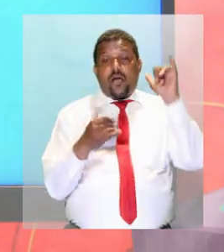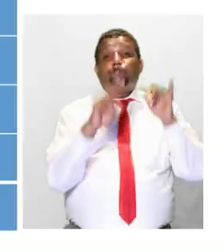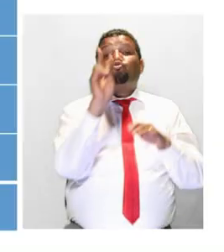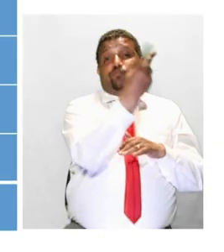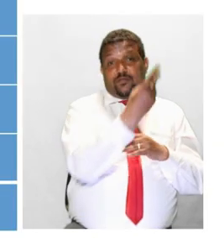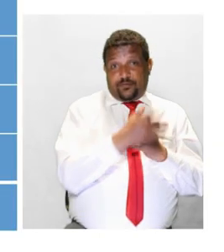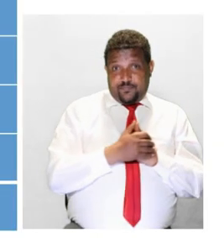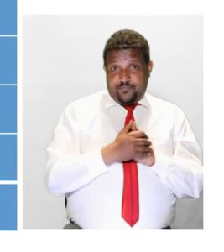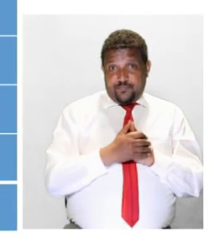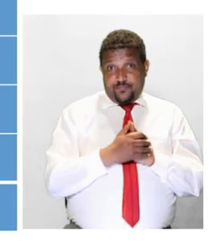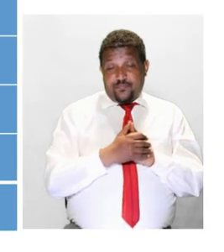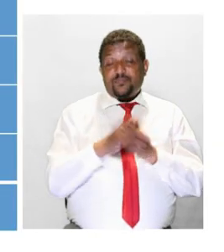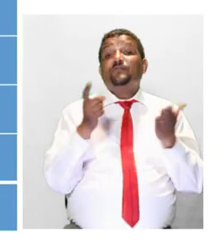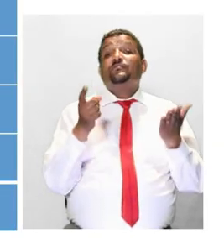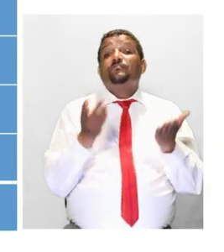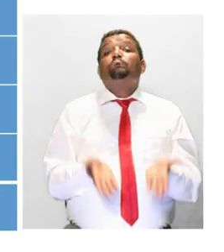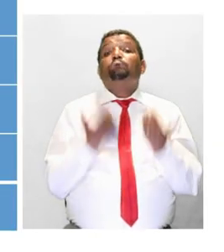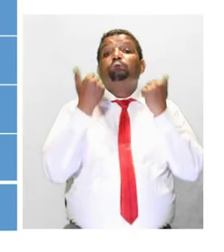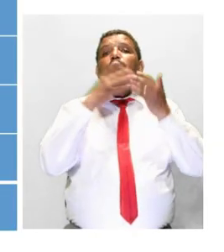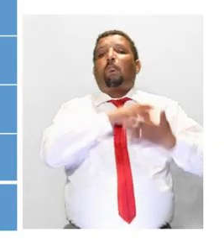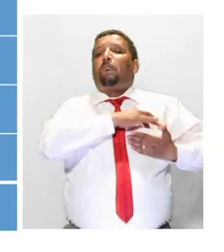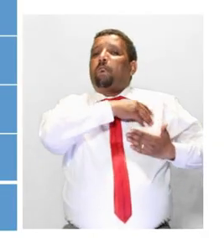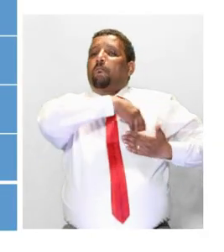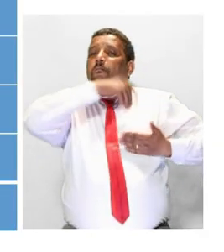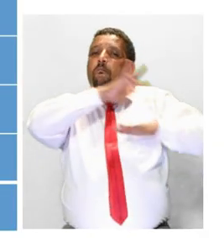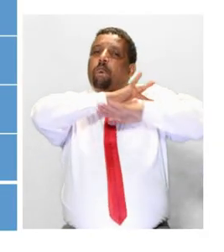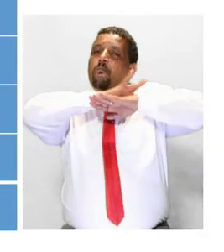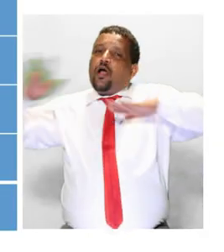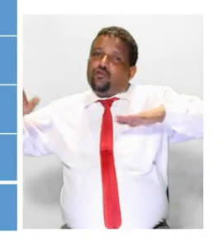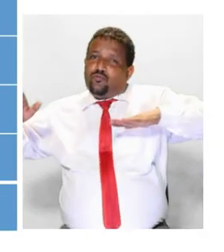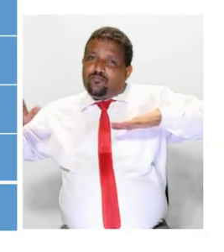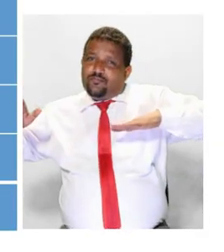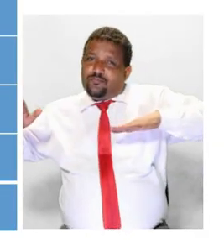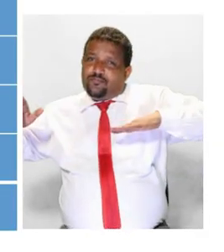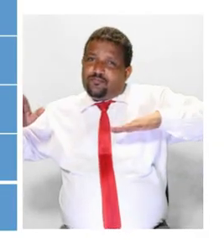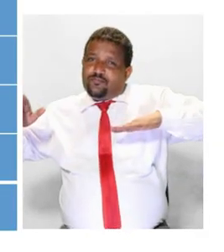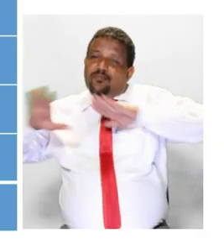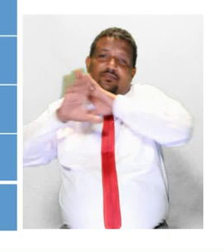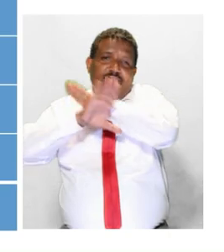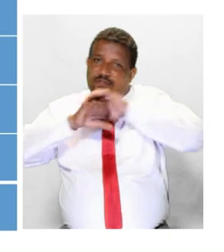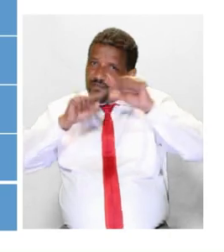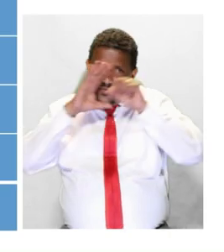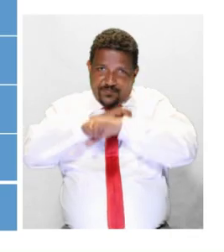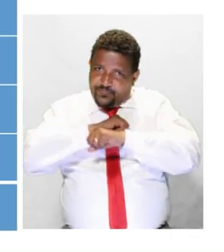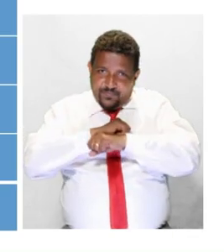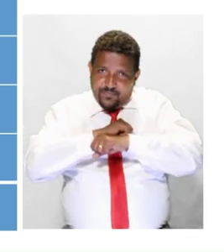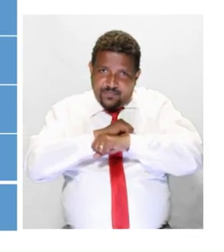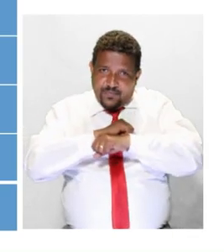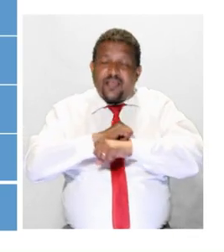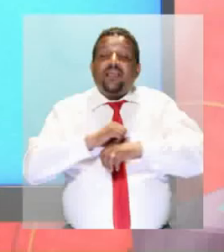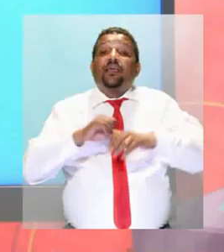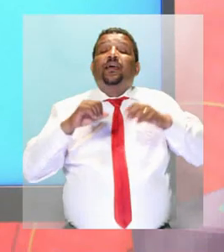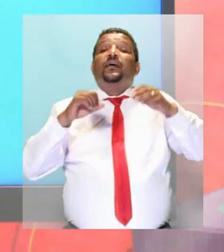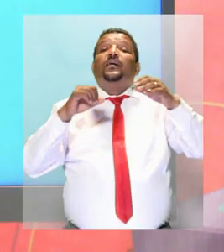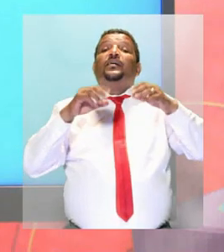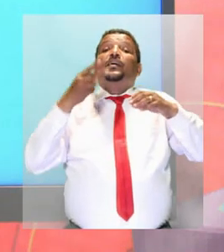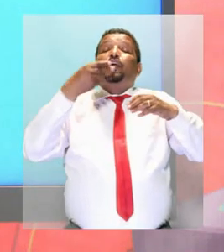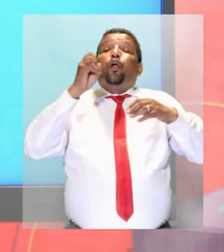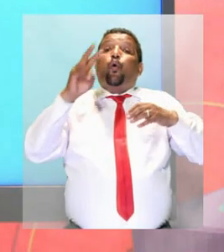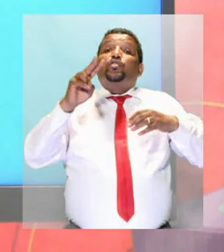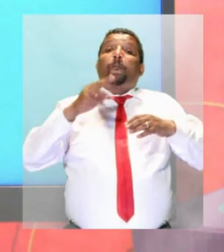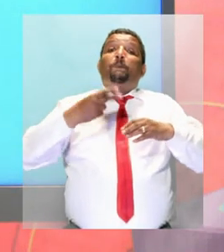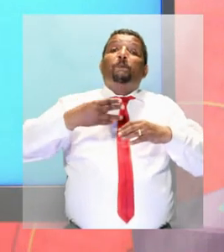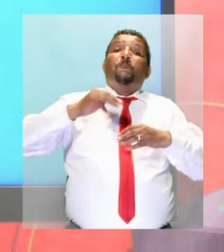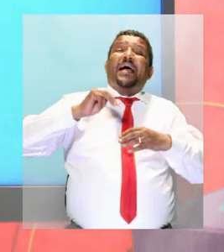Then she left with empty pockets. The income is already exhausted. Now he gets the maximum level of